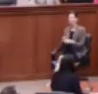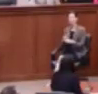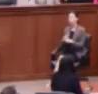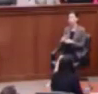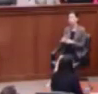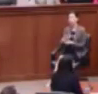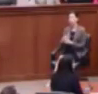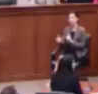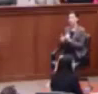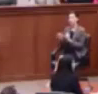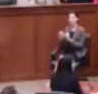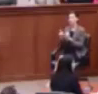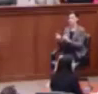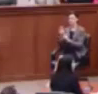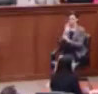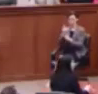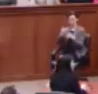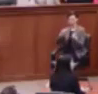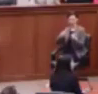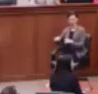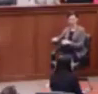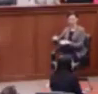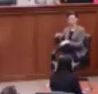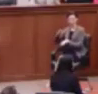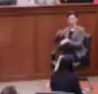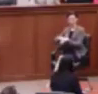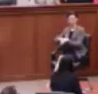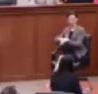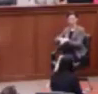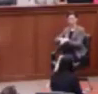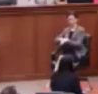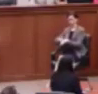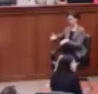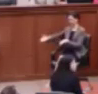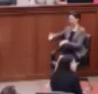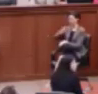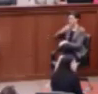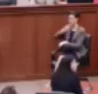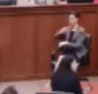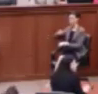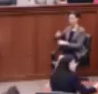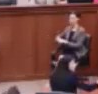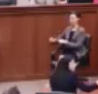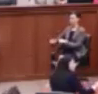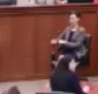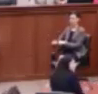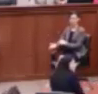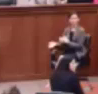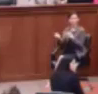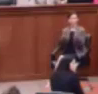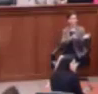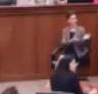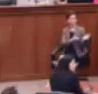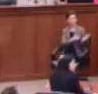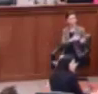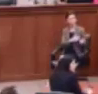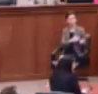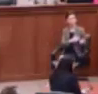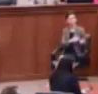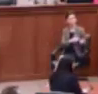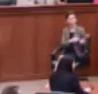career and technical education that's going to be taking place on the ground beginning next school year. So, Dr. Cooper, I'll hand it over to you